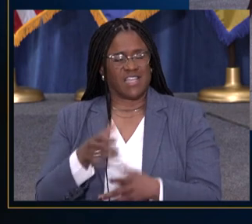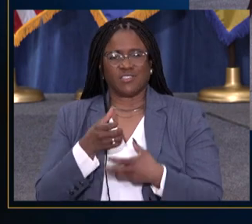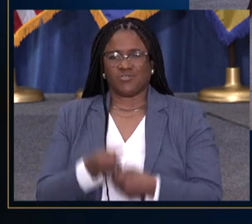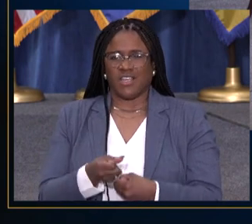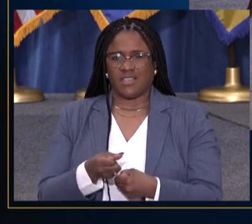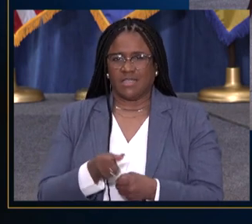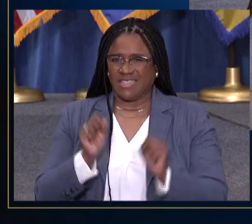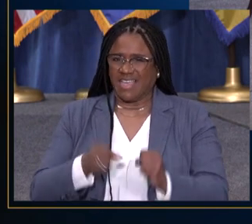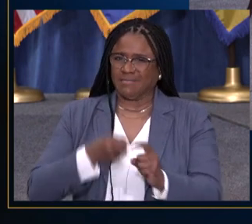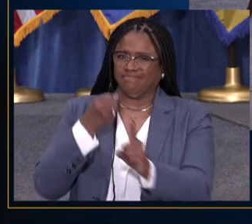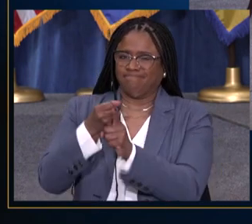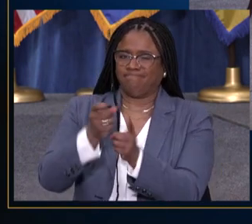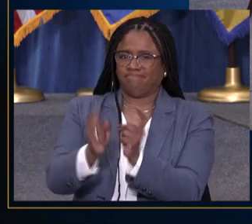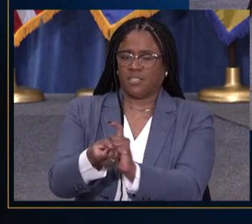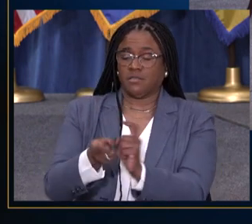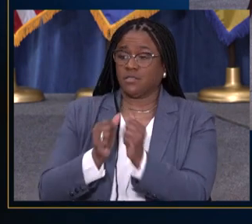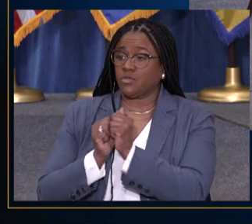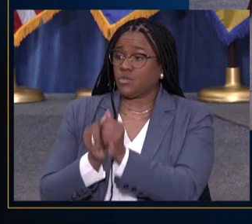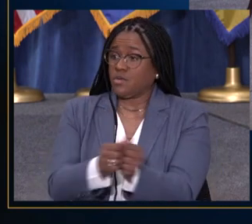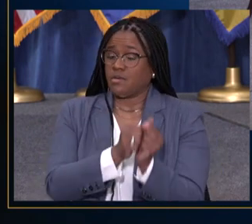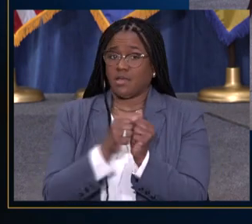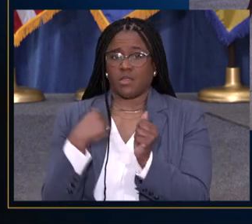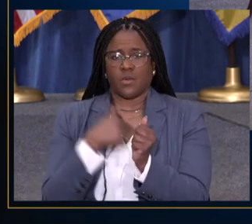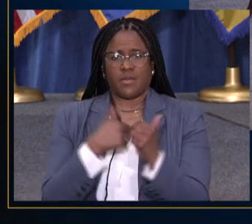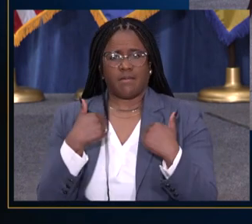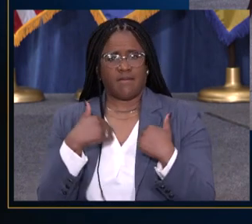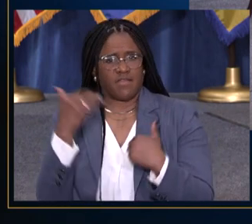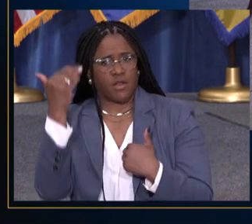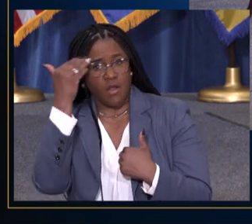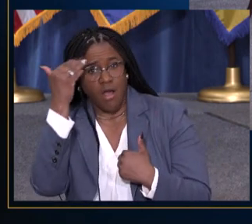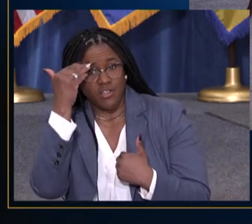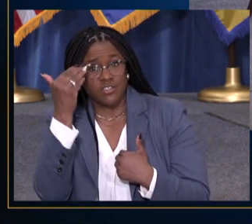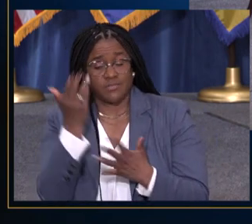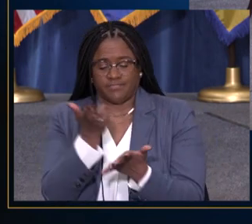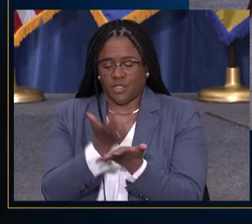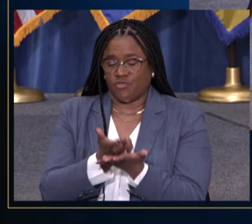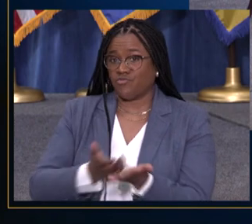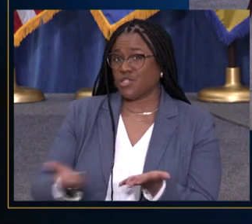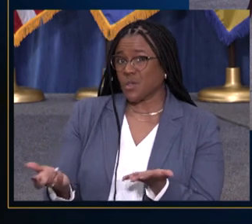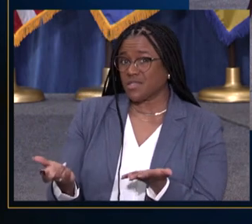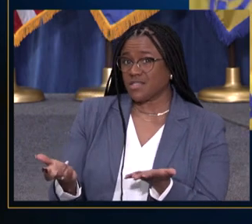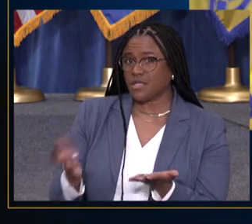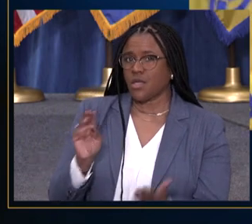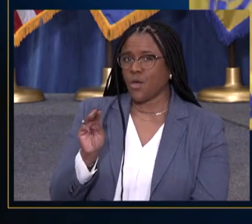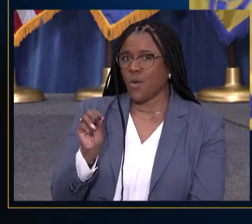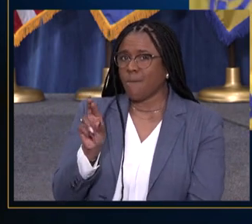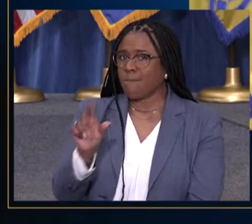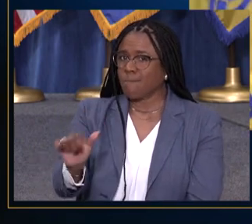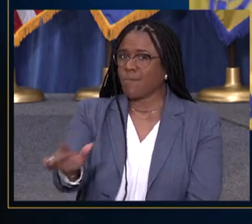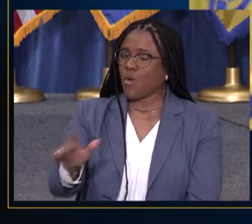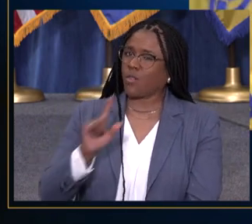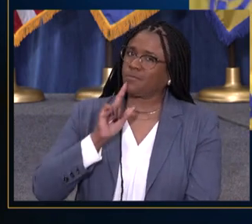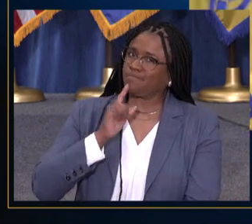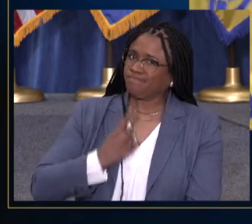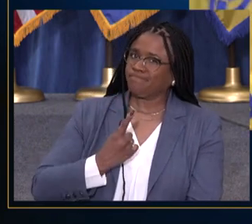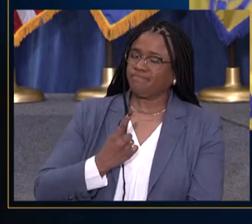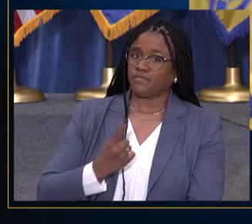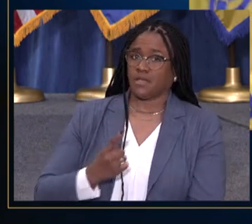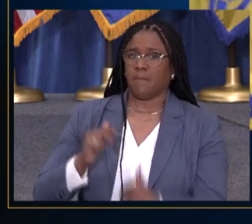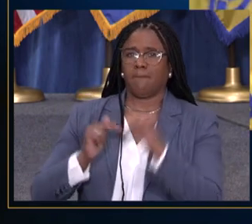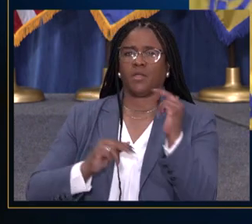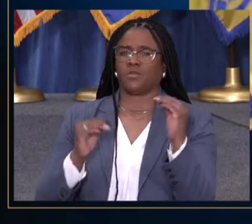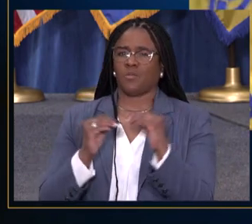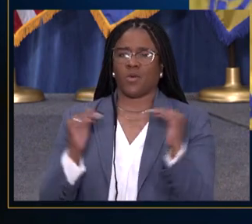change. Together, we have the knowledge, the resources, and the moral imperative to build a more